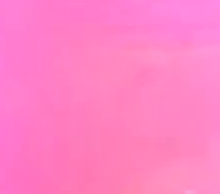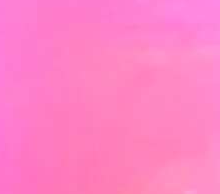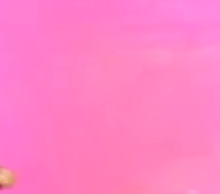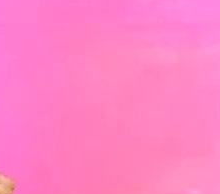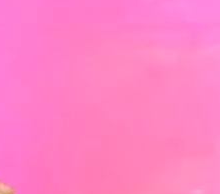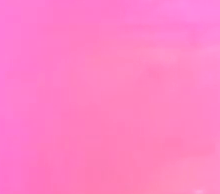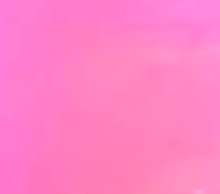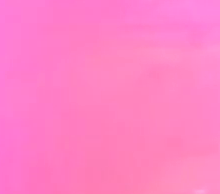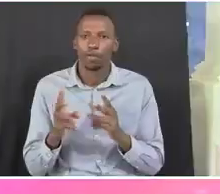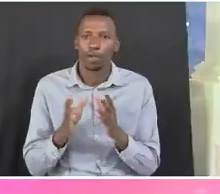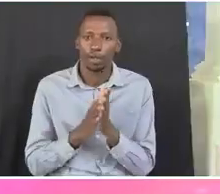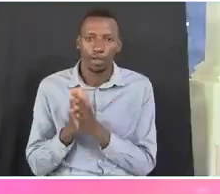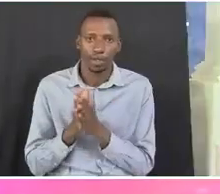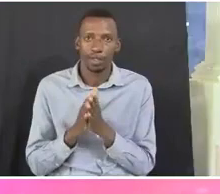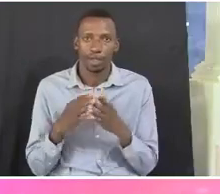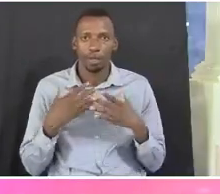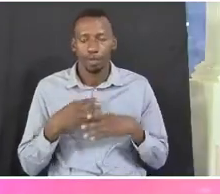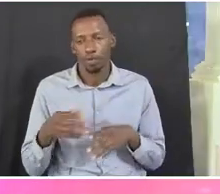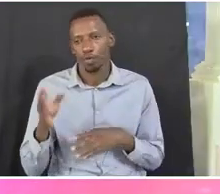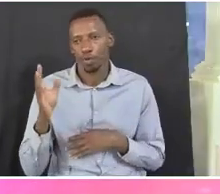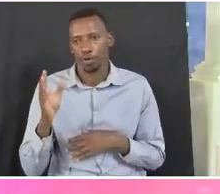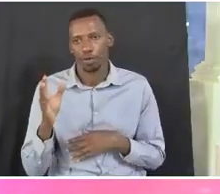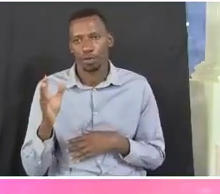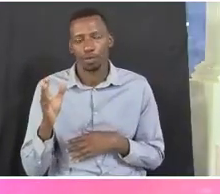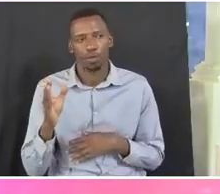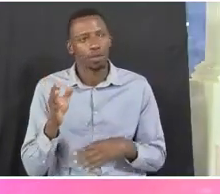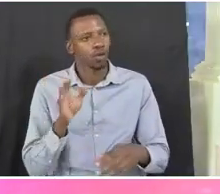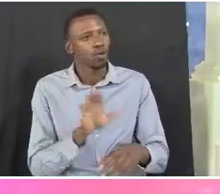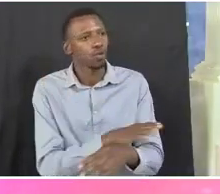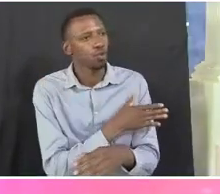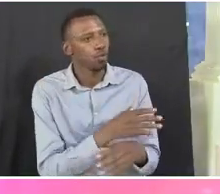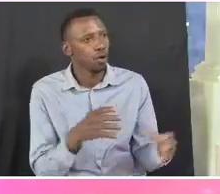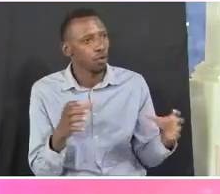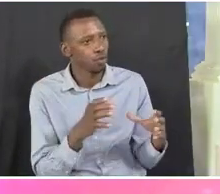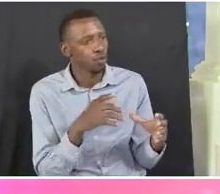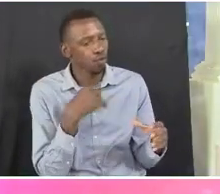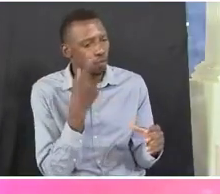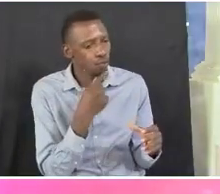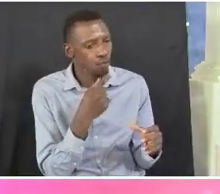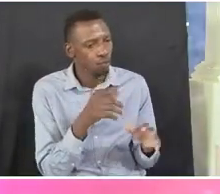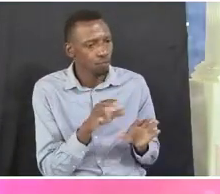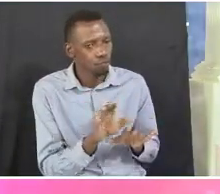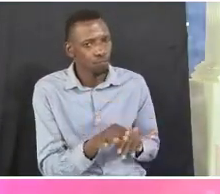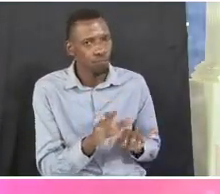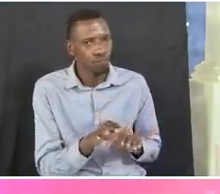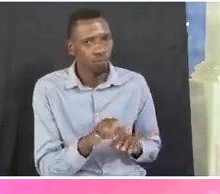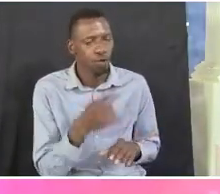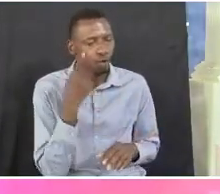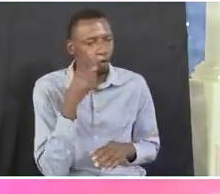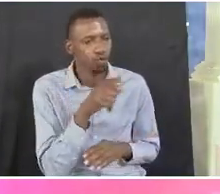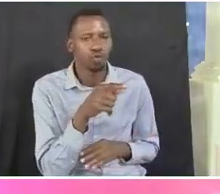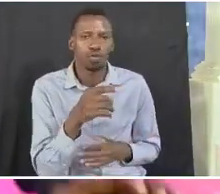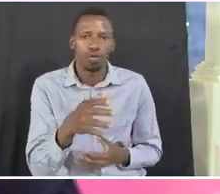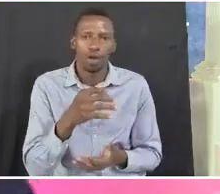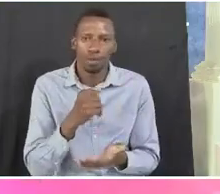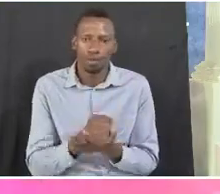It's very interesting, people of God. Choirs, who takes care? Whom do you hire?